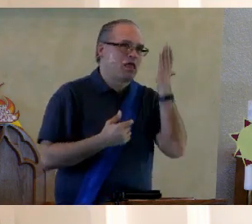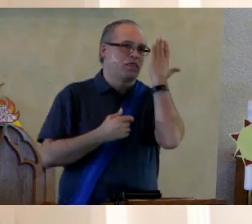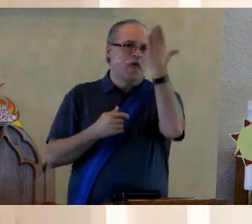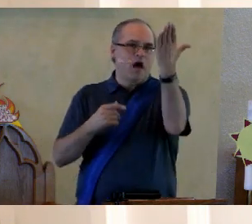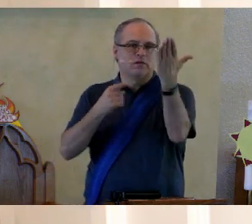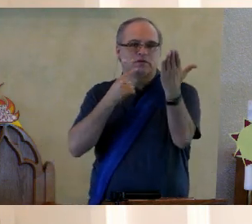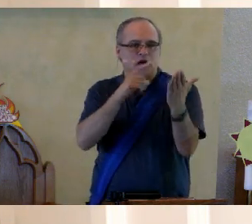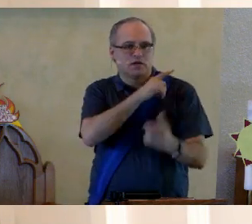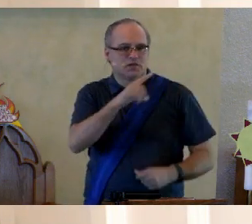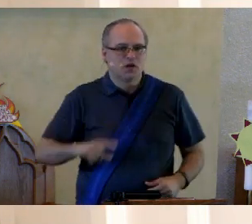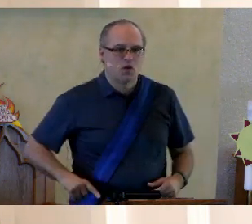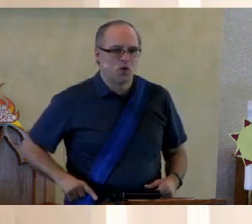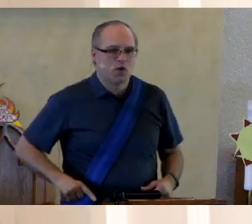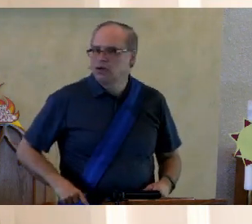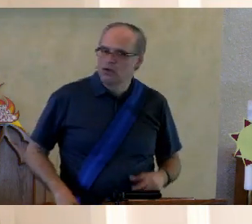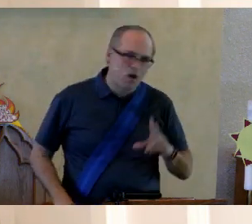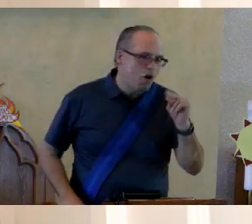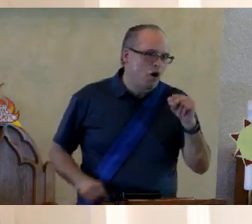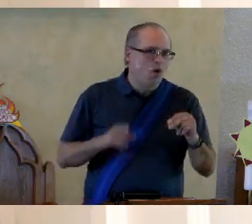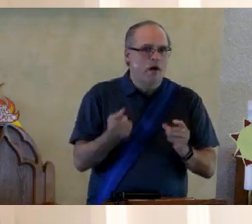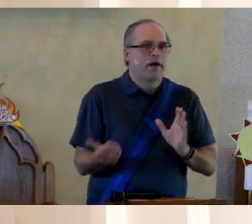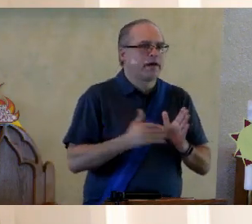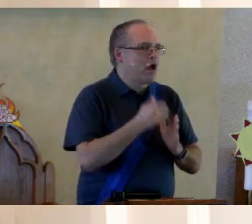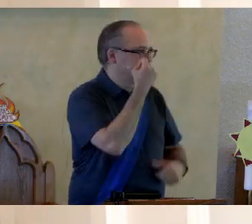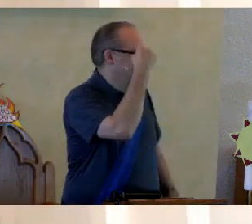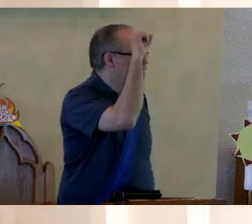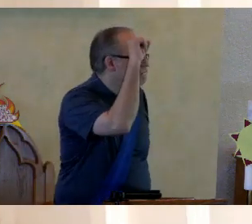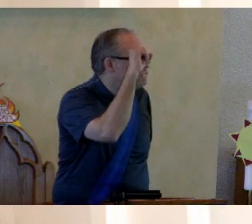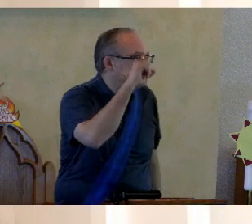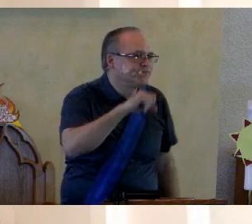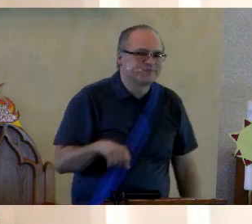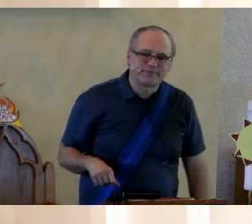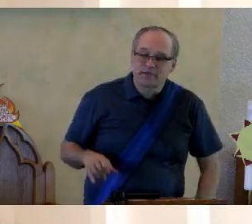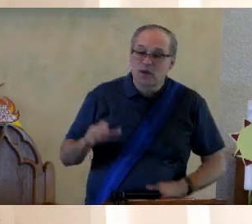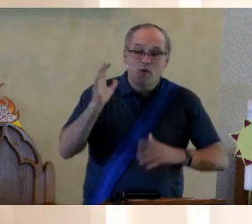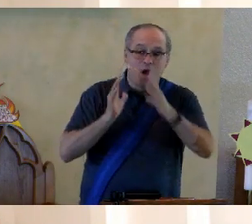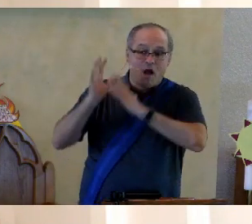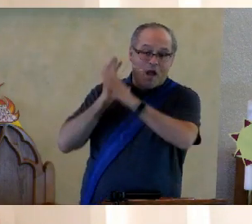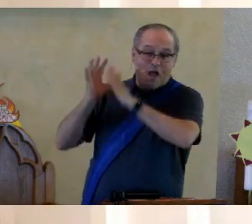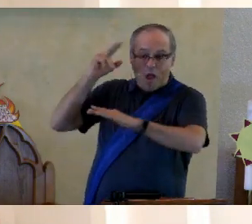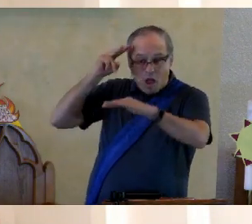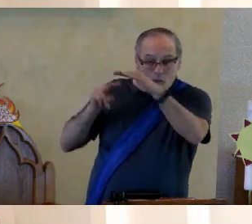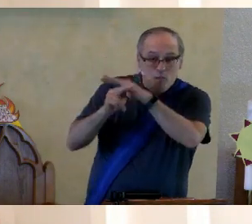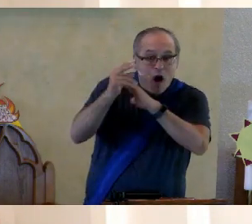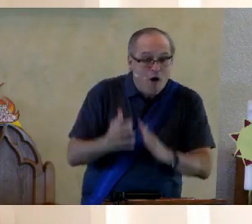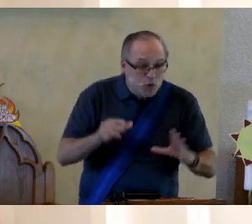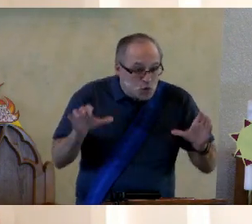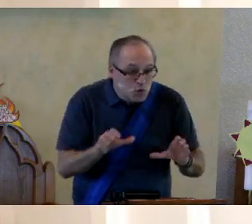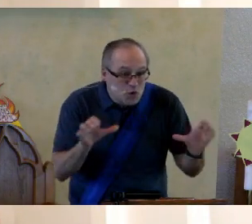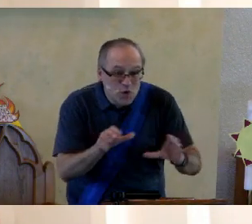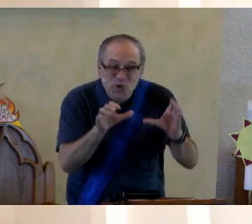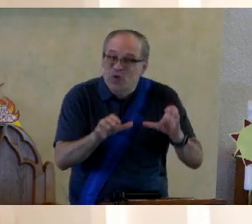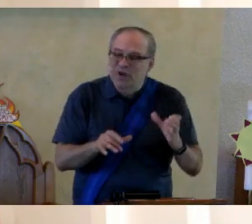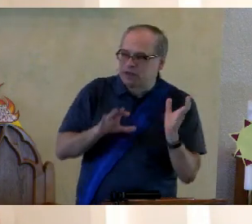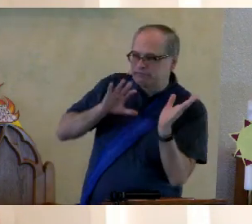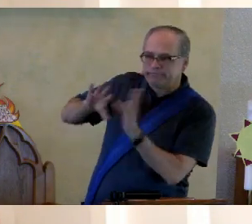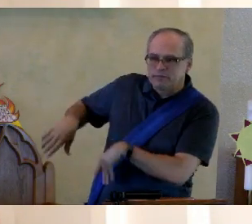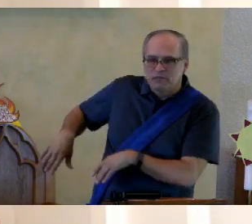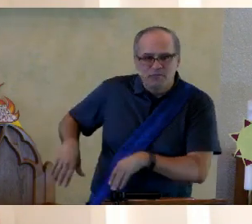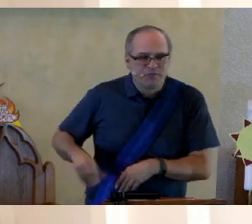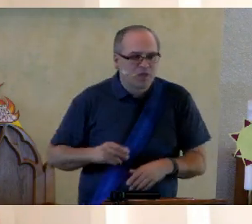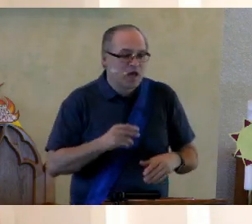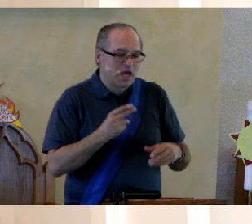Instead, Jonah went rogue. He ignored the precedent of generations of prophets before him, and instead used the platform